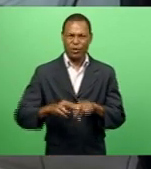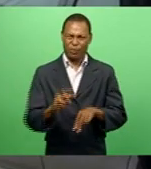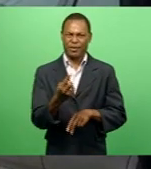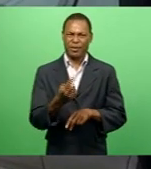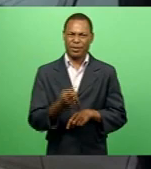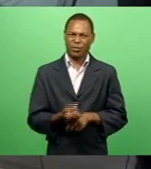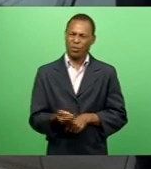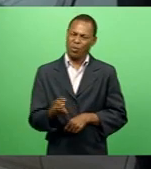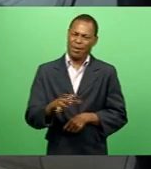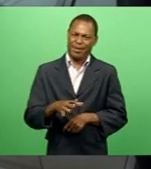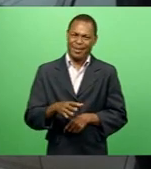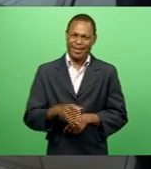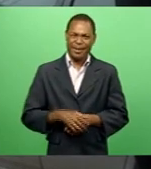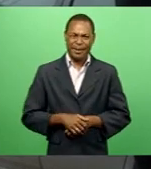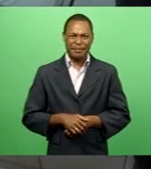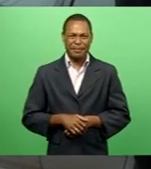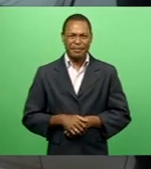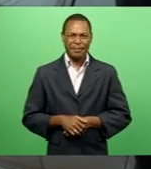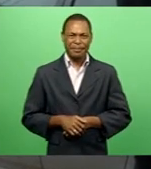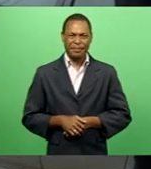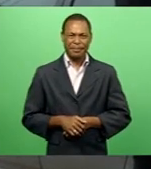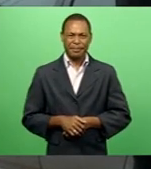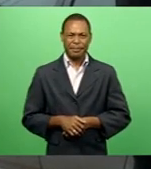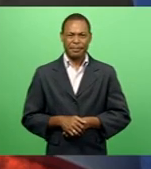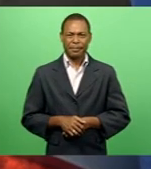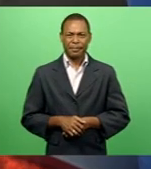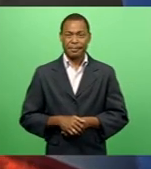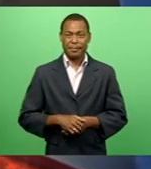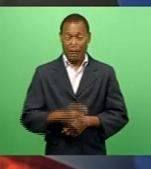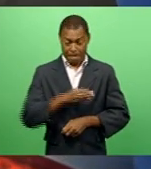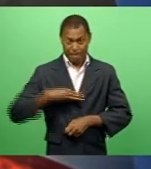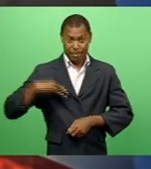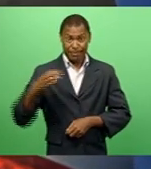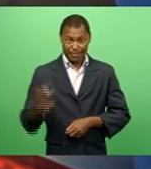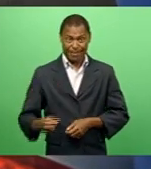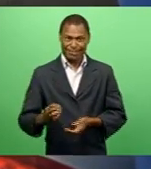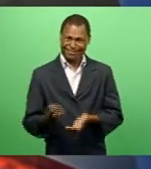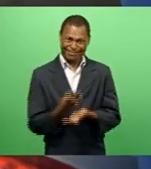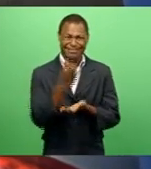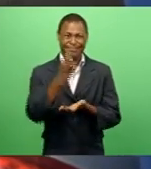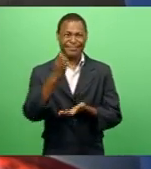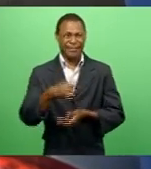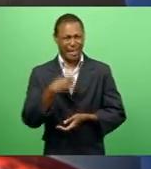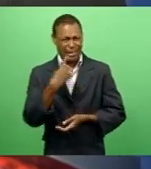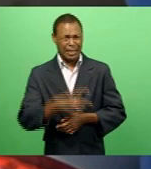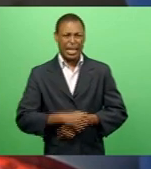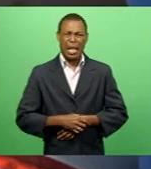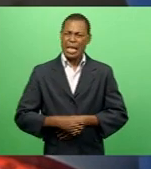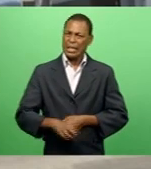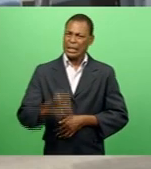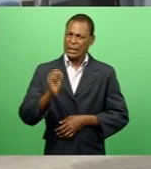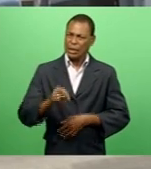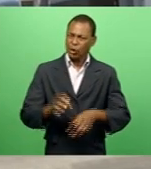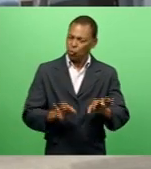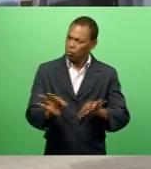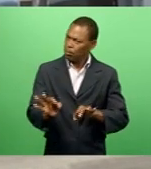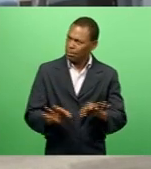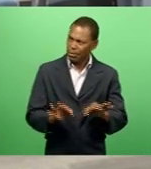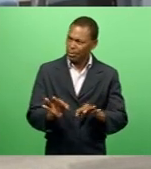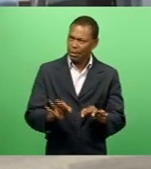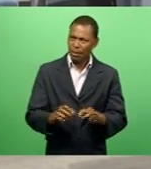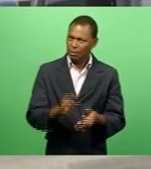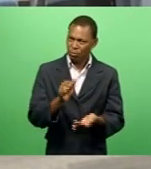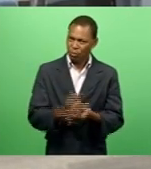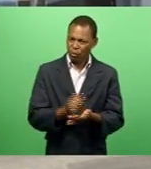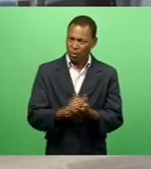submissions. The Economy Minister adds that sources of revenue and long-term implications of this one-off strategy also needs